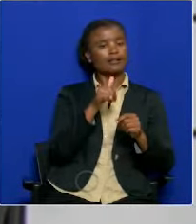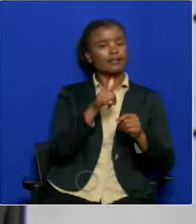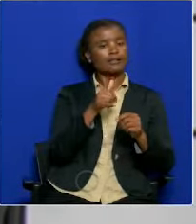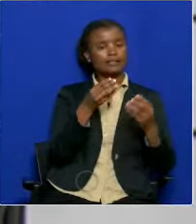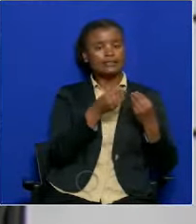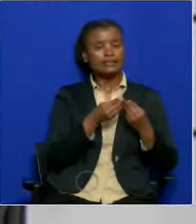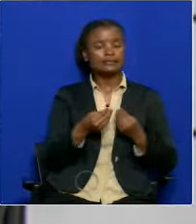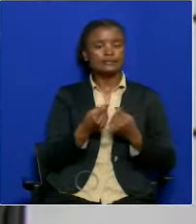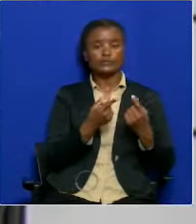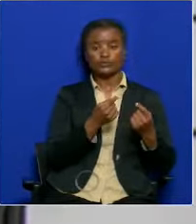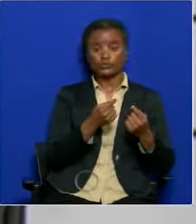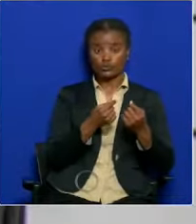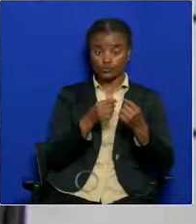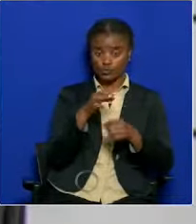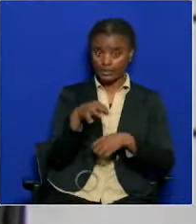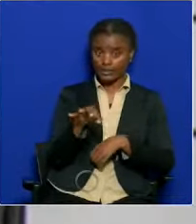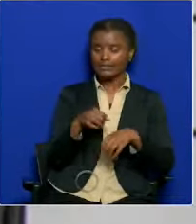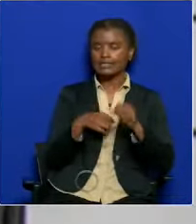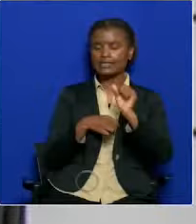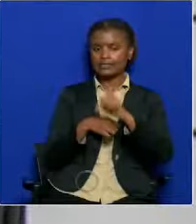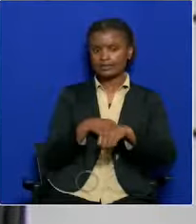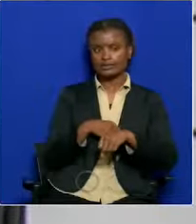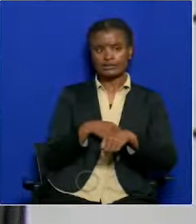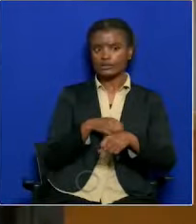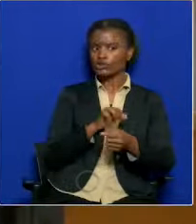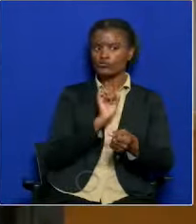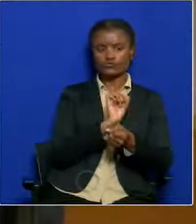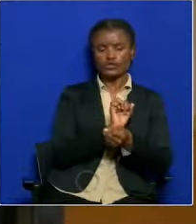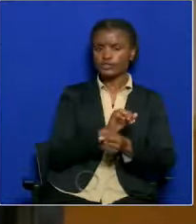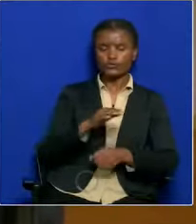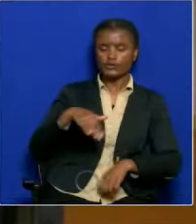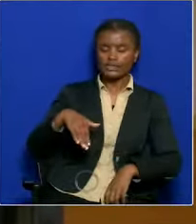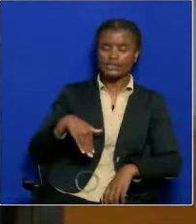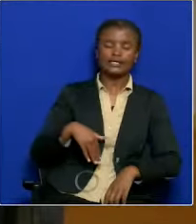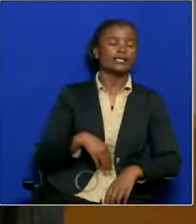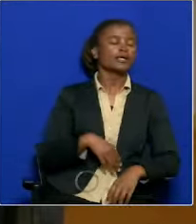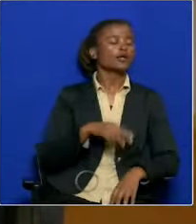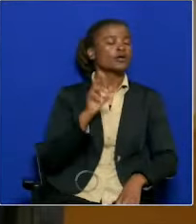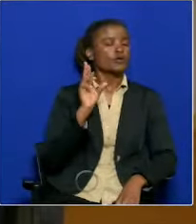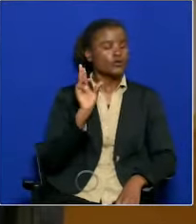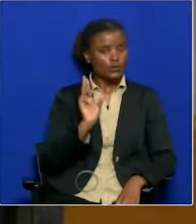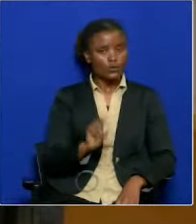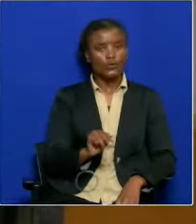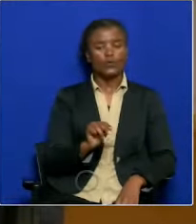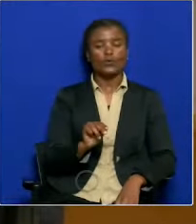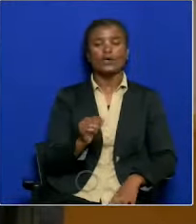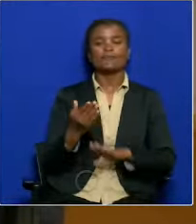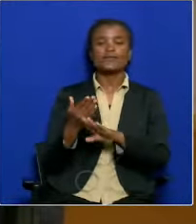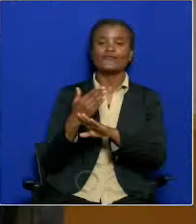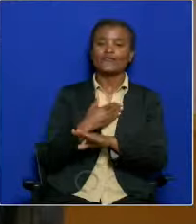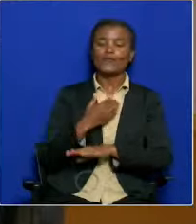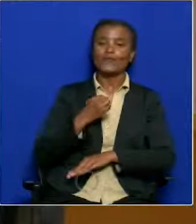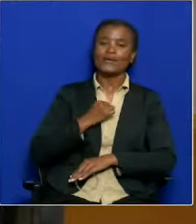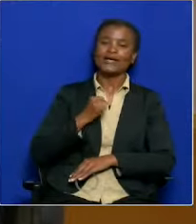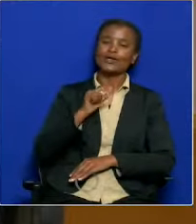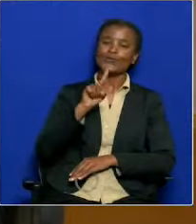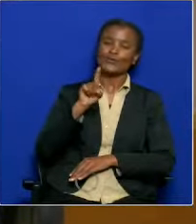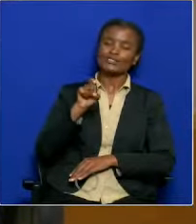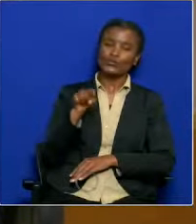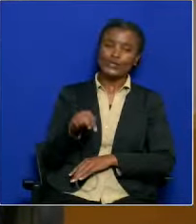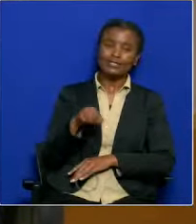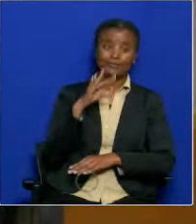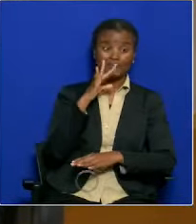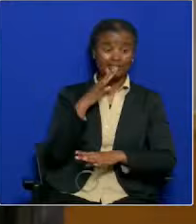Correct, and he's not yet charged for that. No. My question earlier was not about being charged or anything.